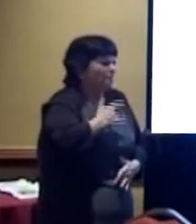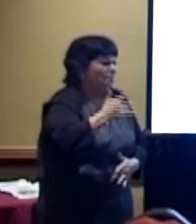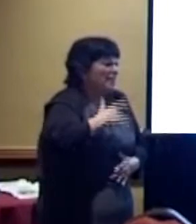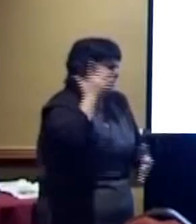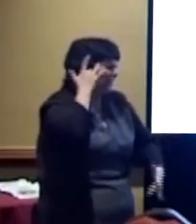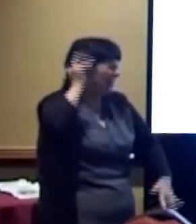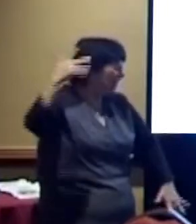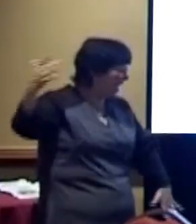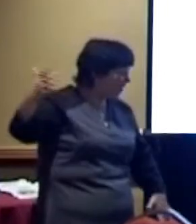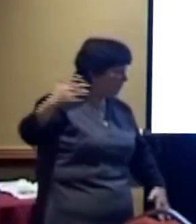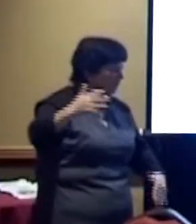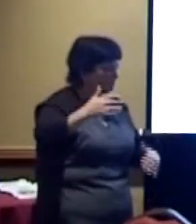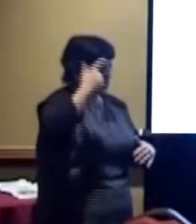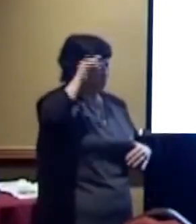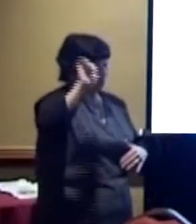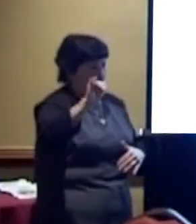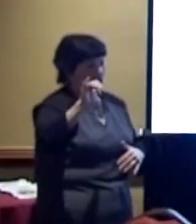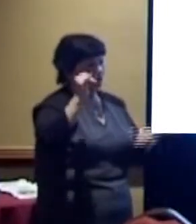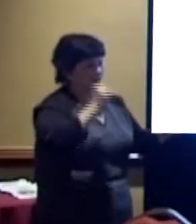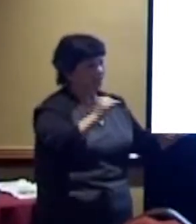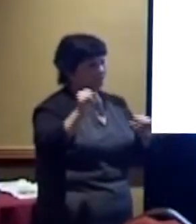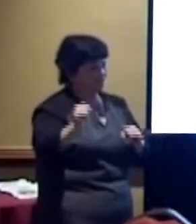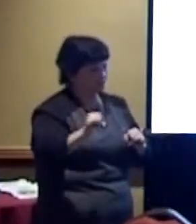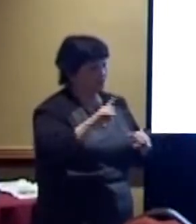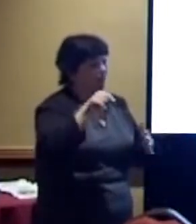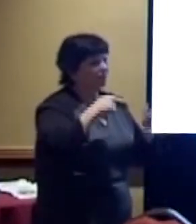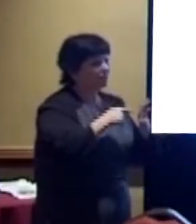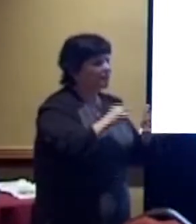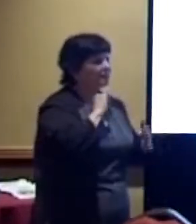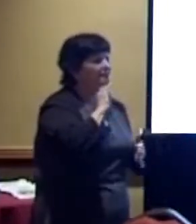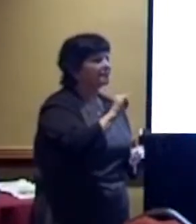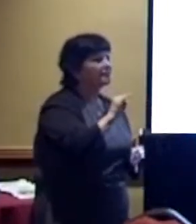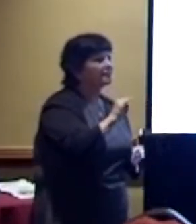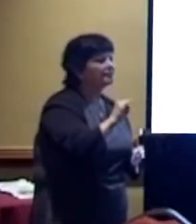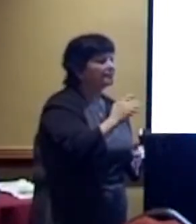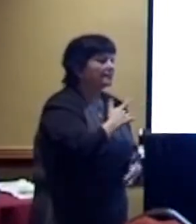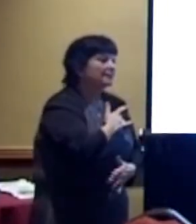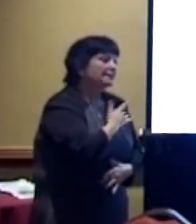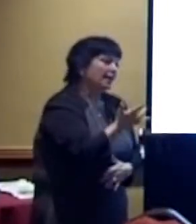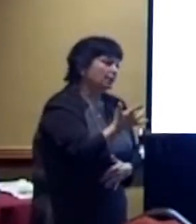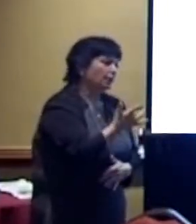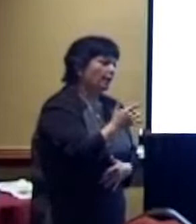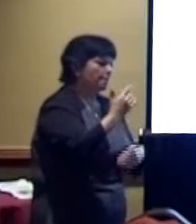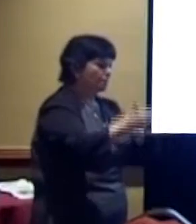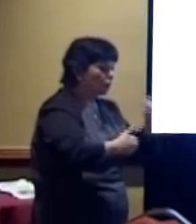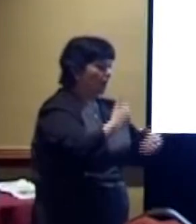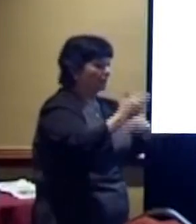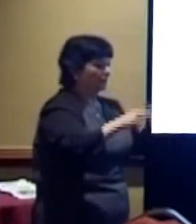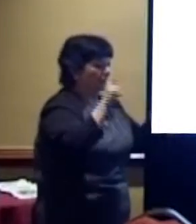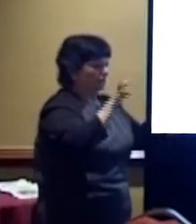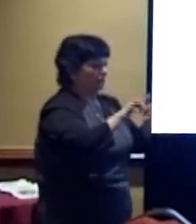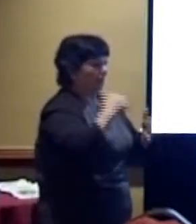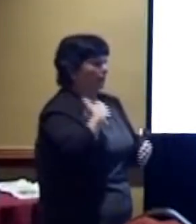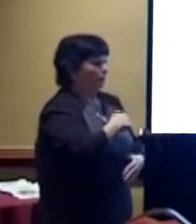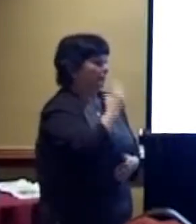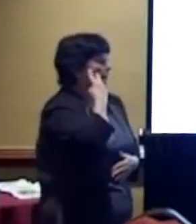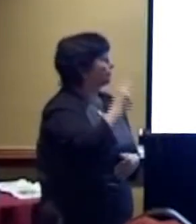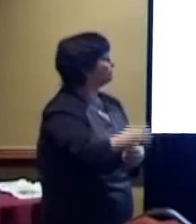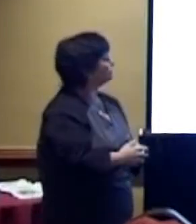much louder for those individuals. So this is the sensory processing issues that we see.